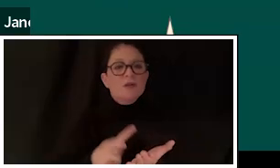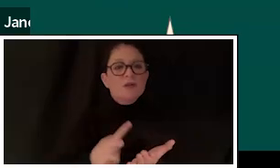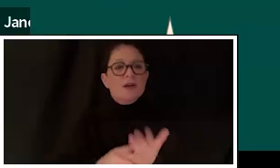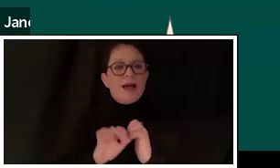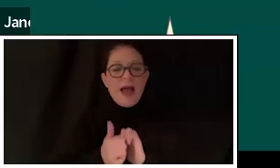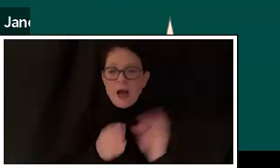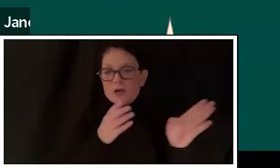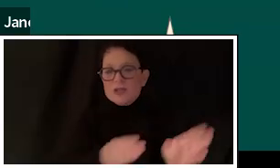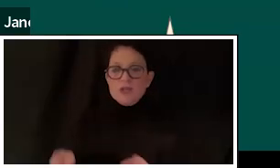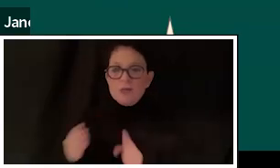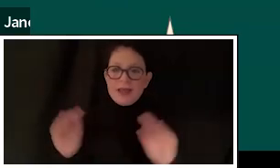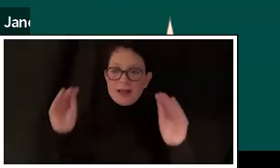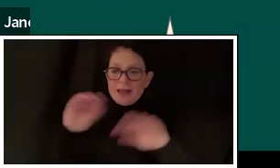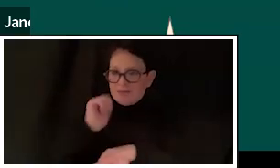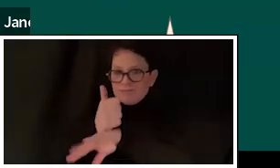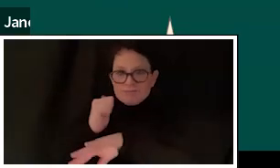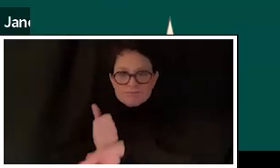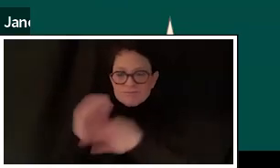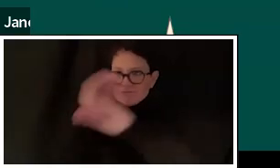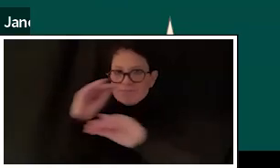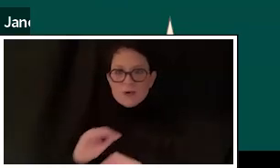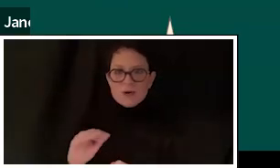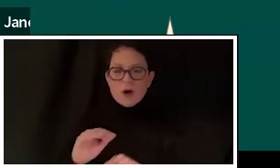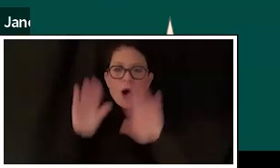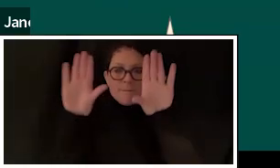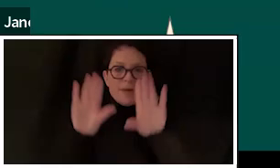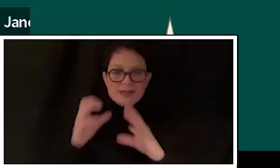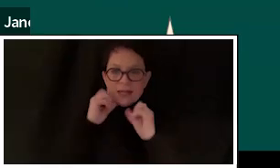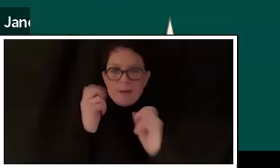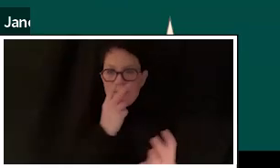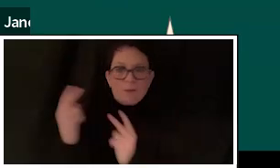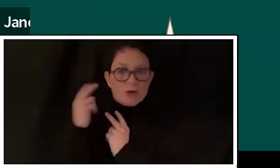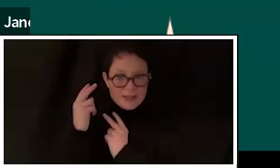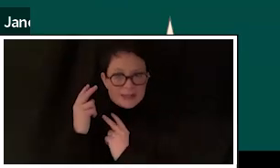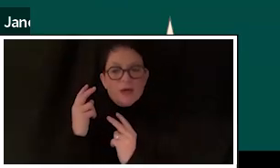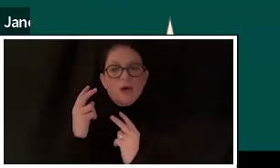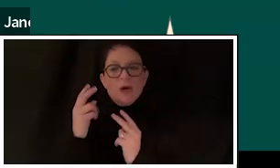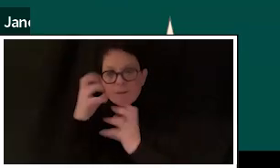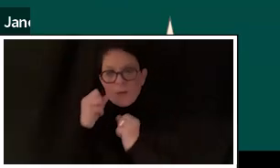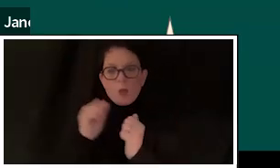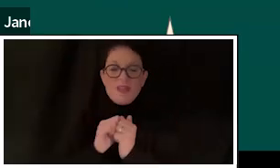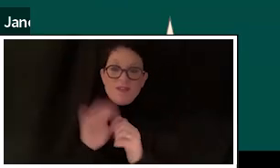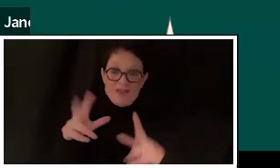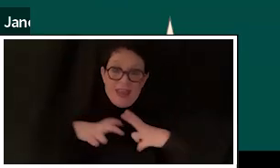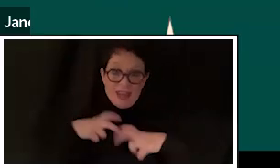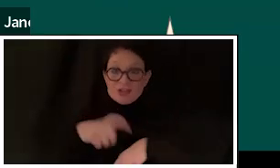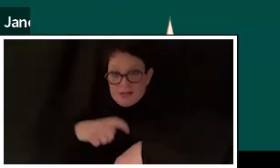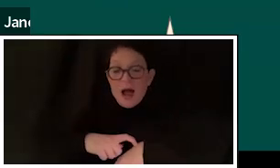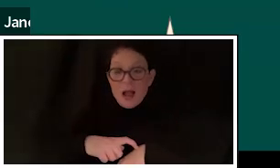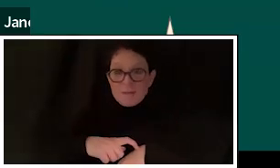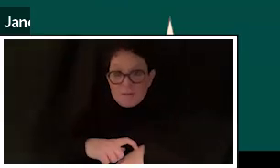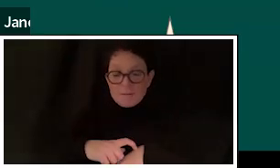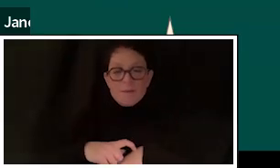how to plan and put together some unforgettable memories with vacation time. So looking forward to